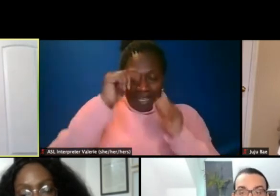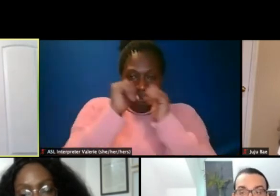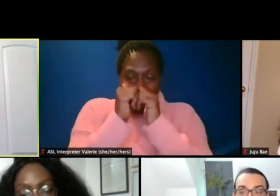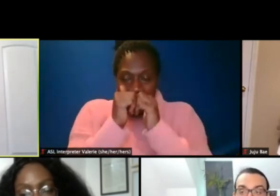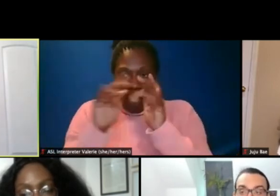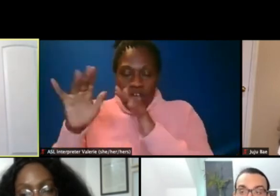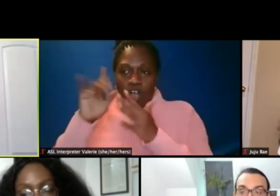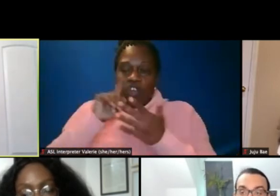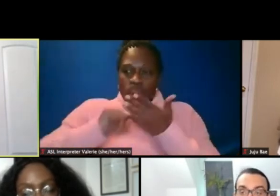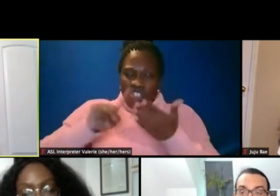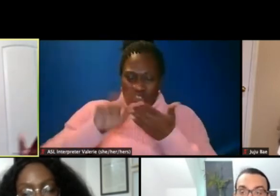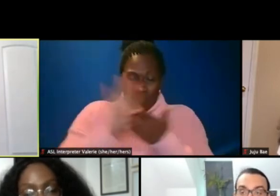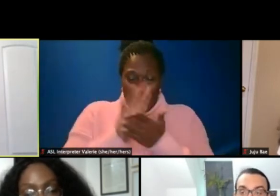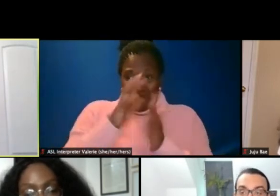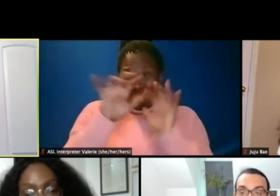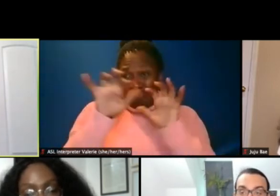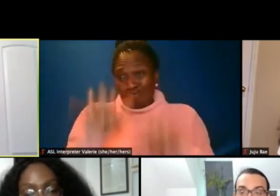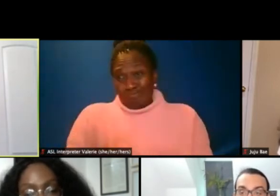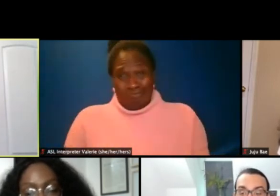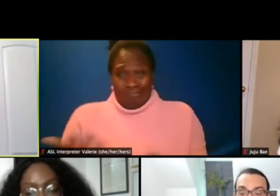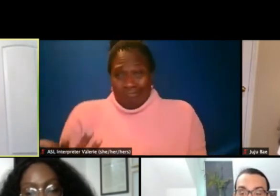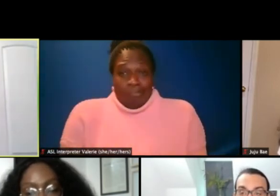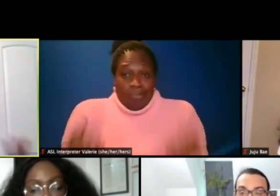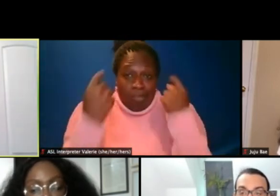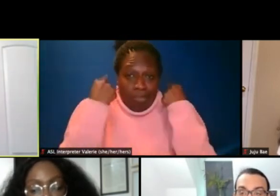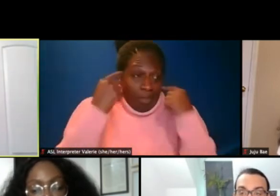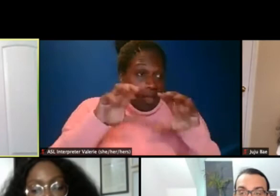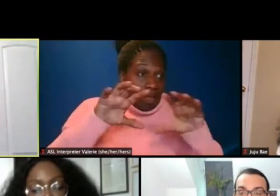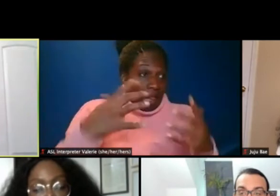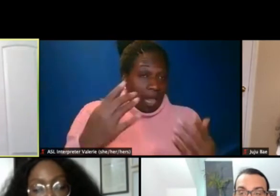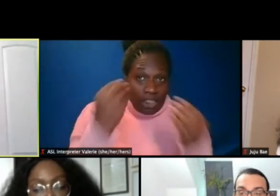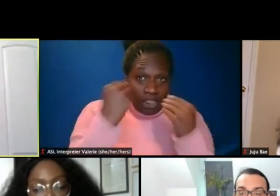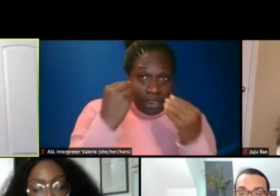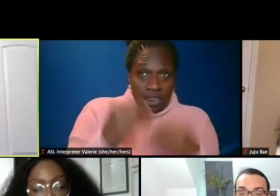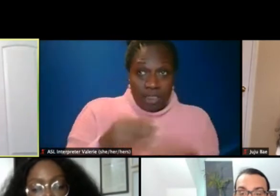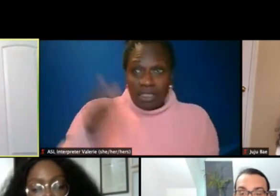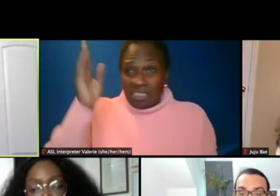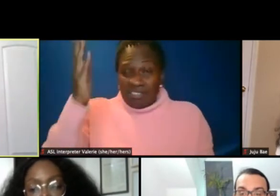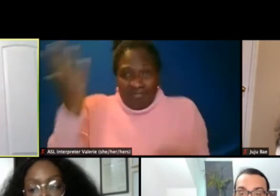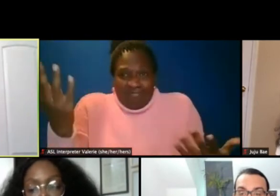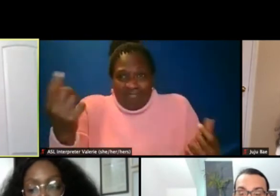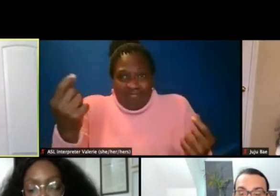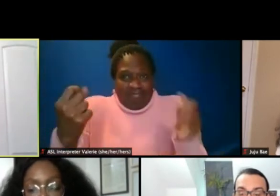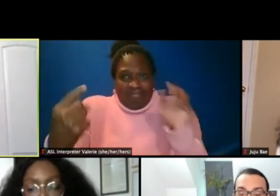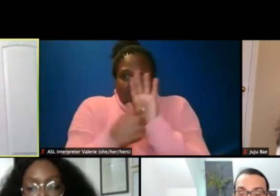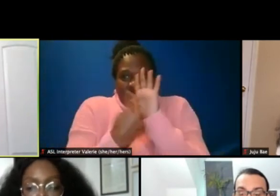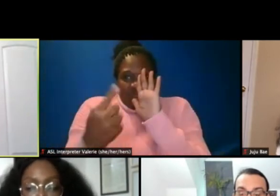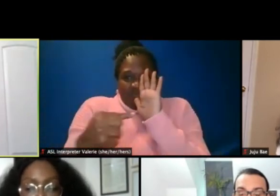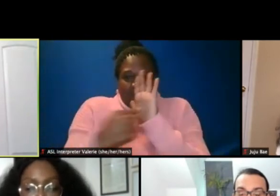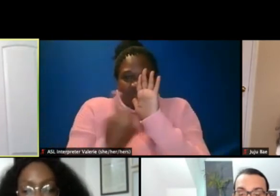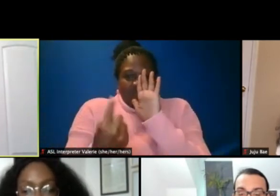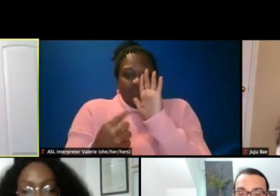a research paper or a class or a presentation just can't.